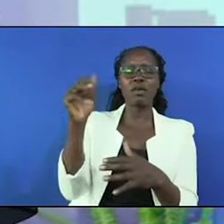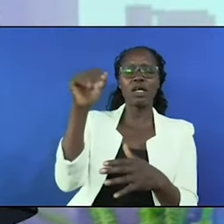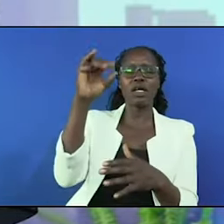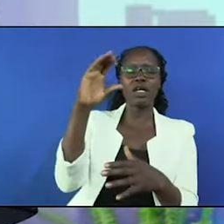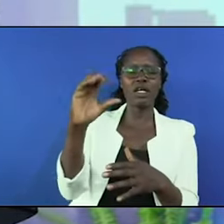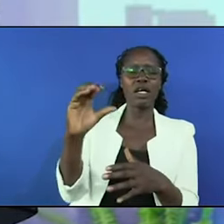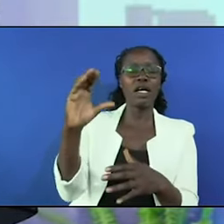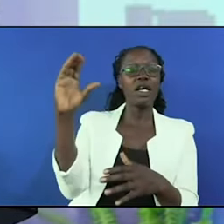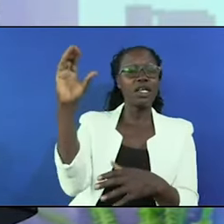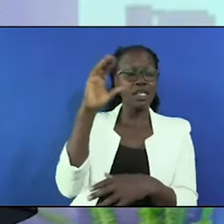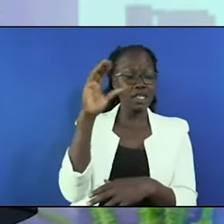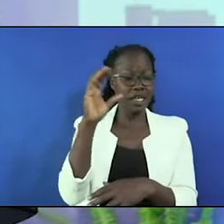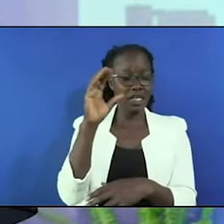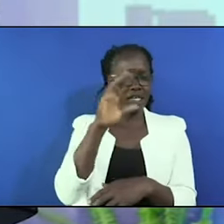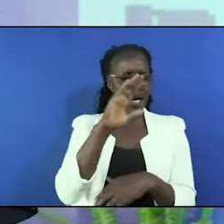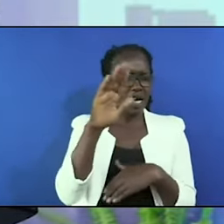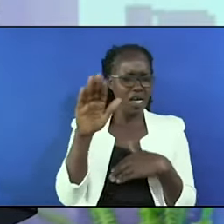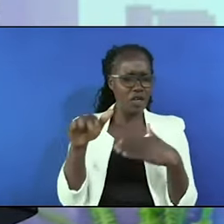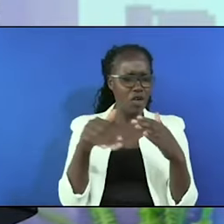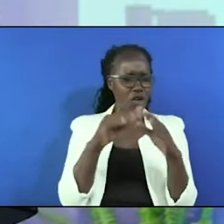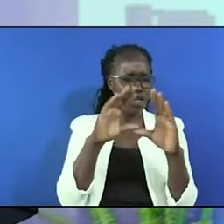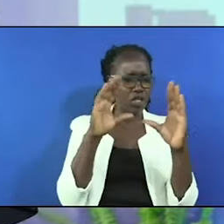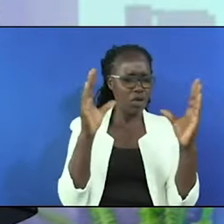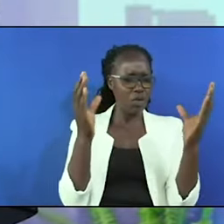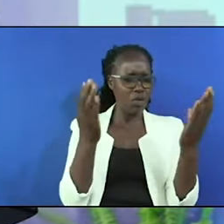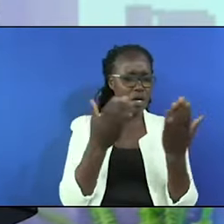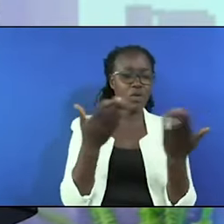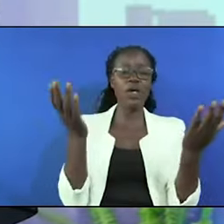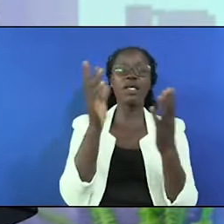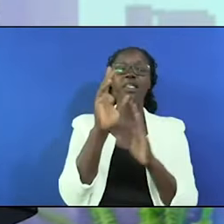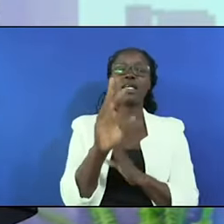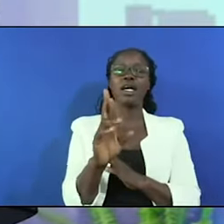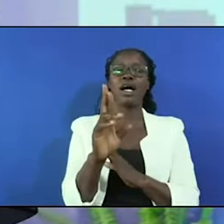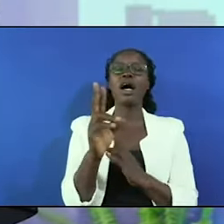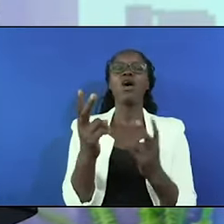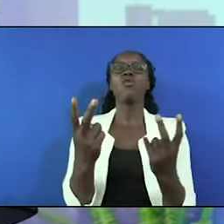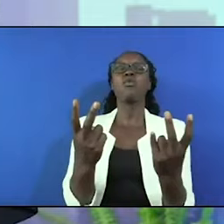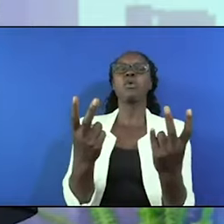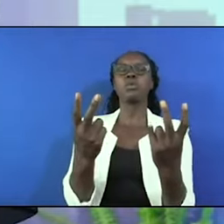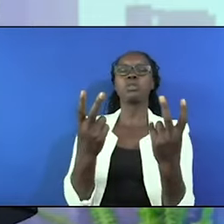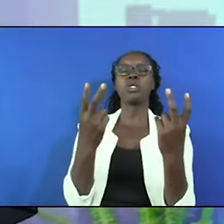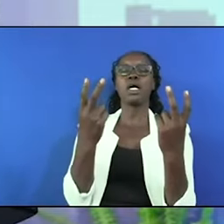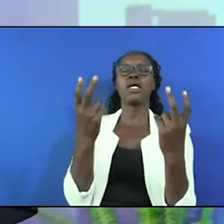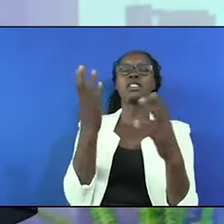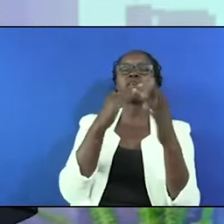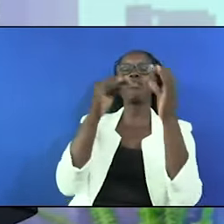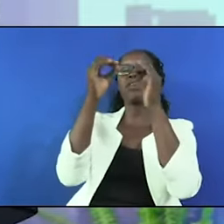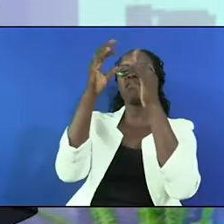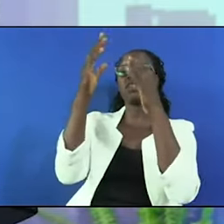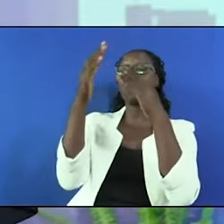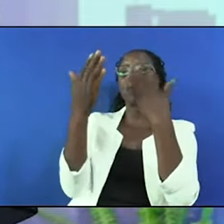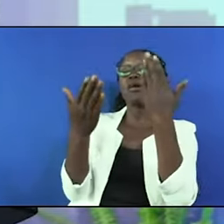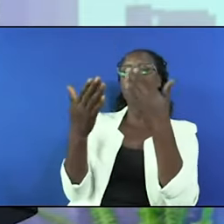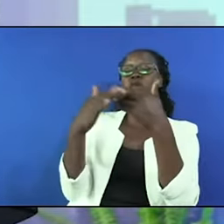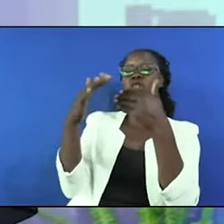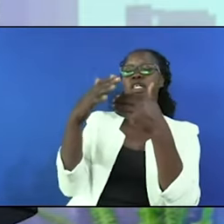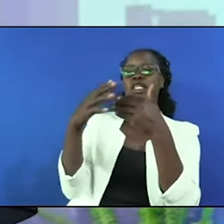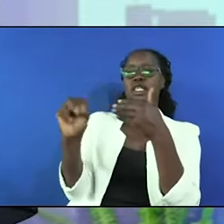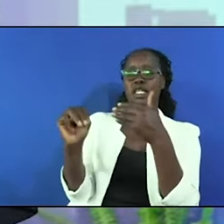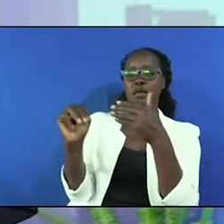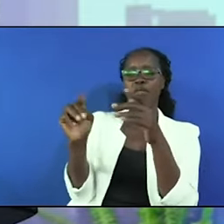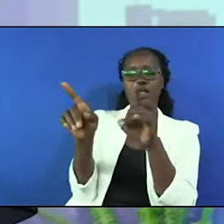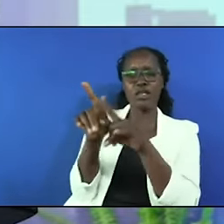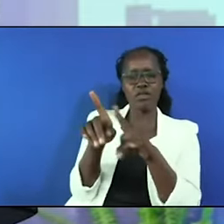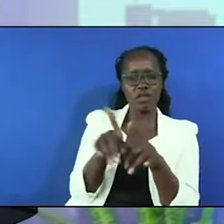in Canada, and all over the world, wherever they are watching us. Heavenly Father, may you touch them even